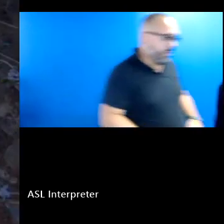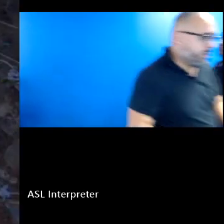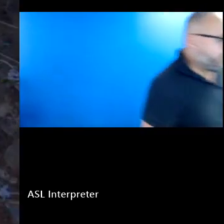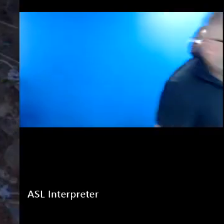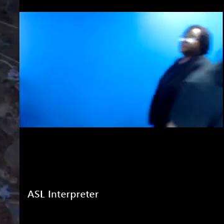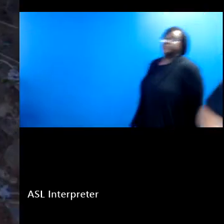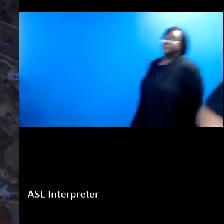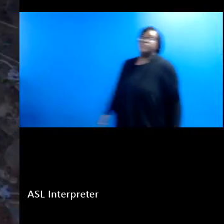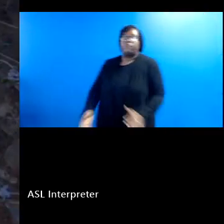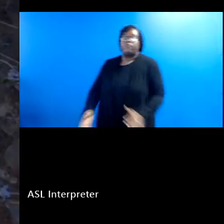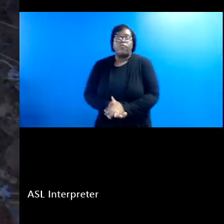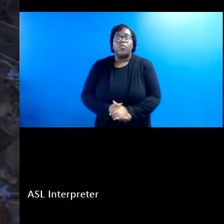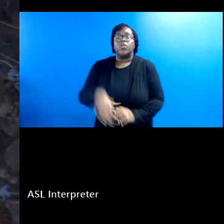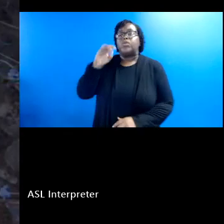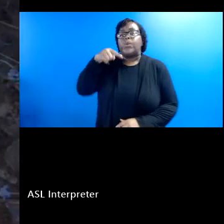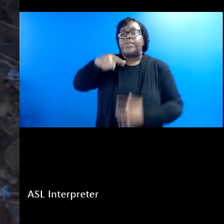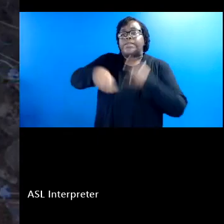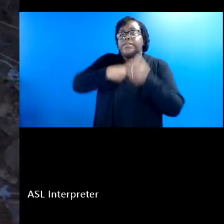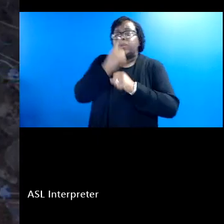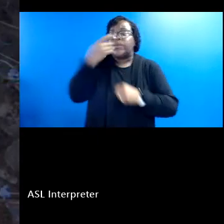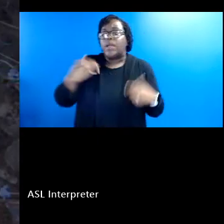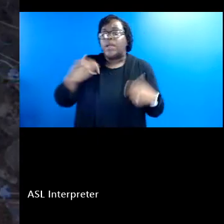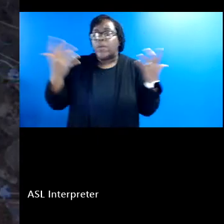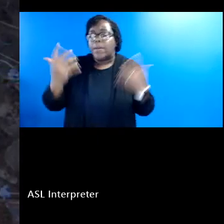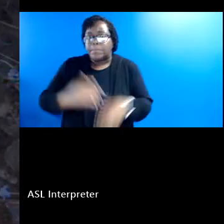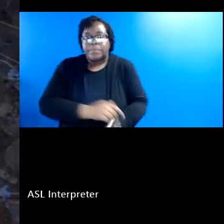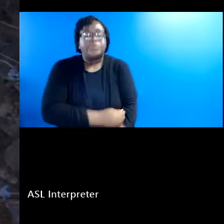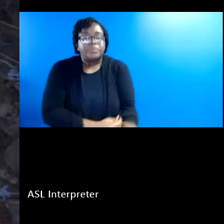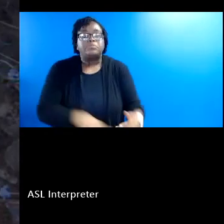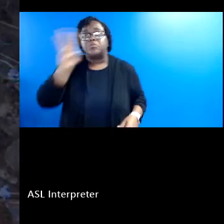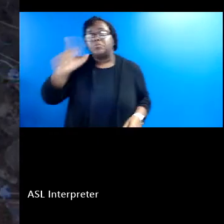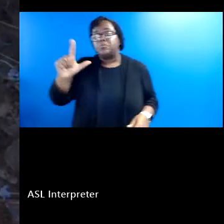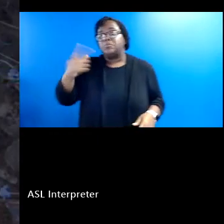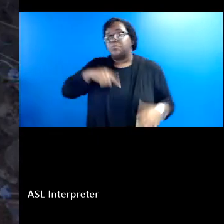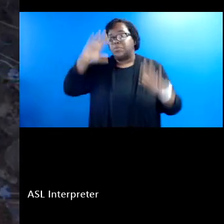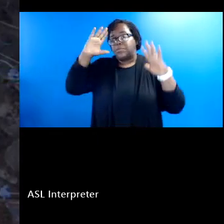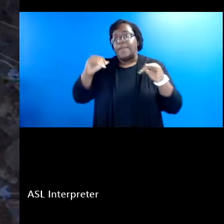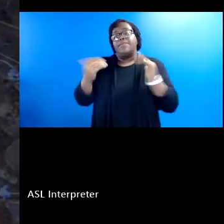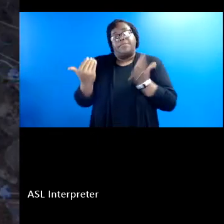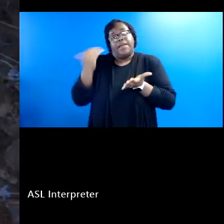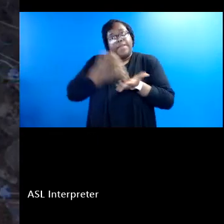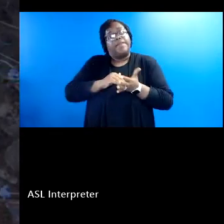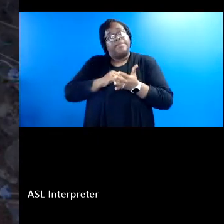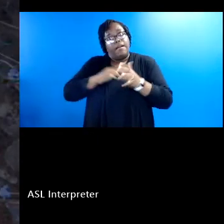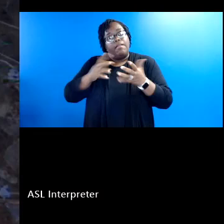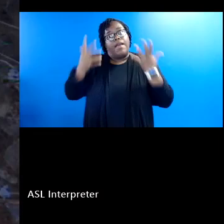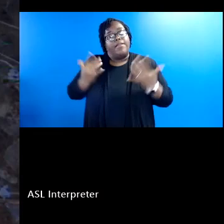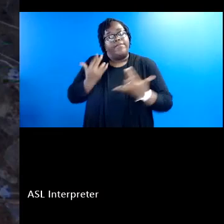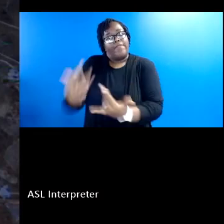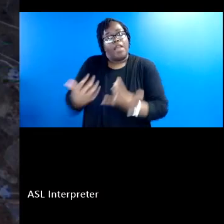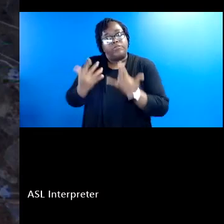So what does this year look like? Well, we do expect another active fire season this year, and